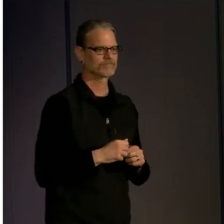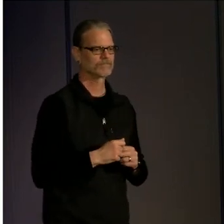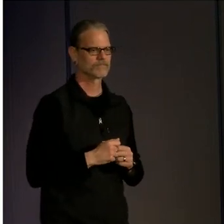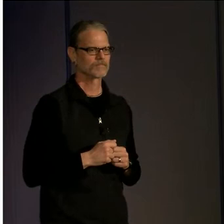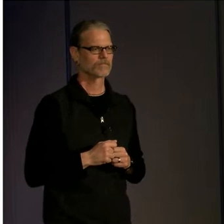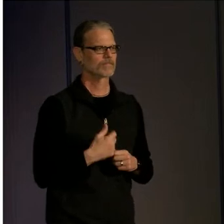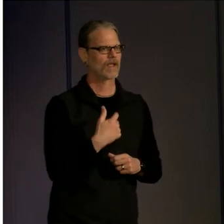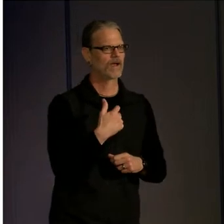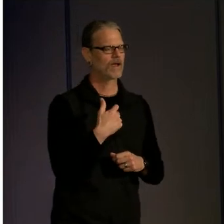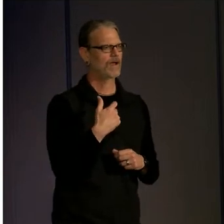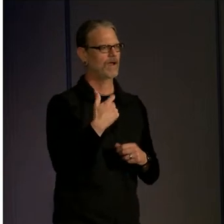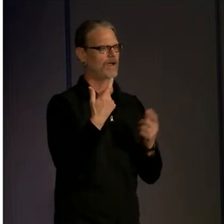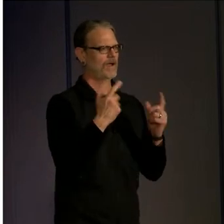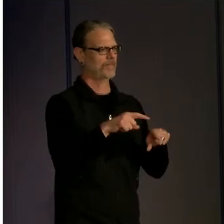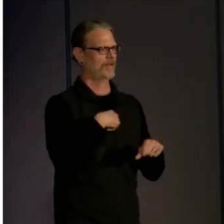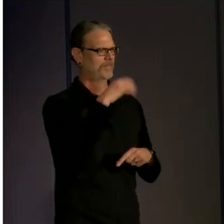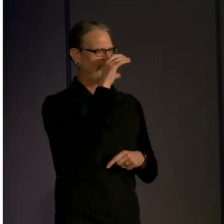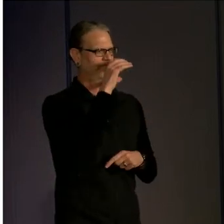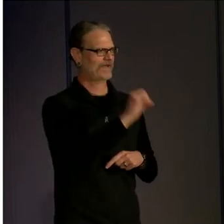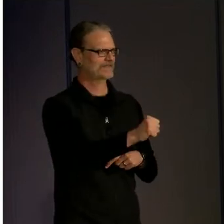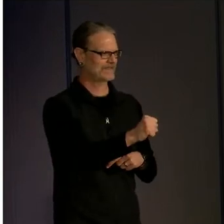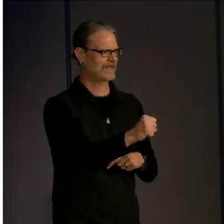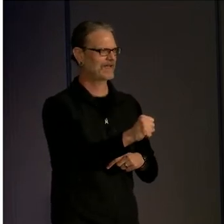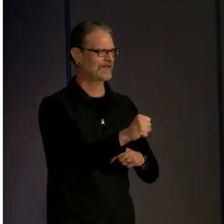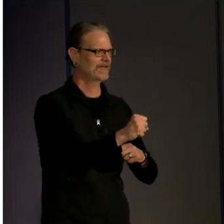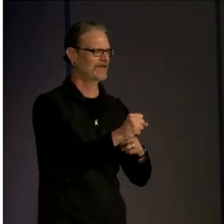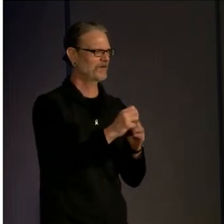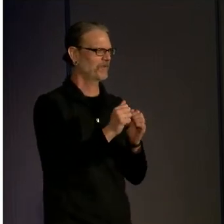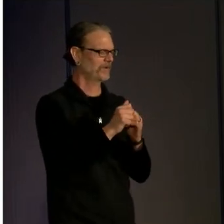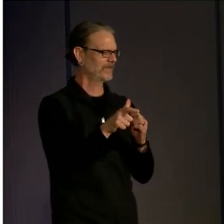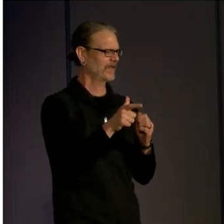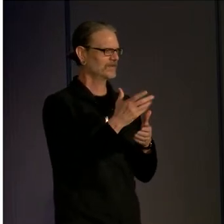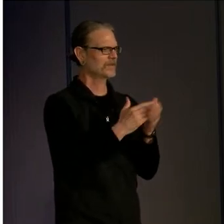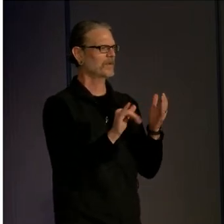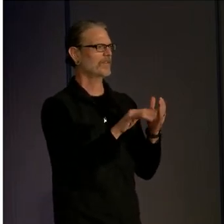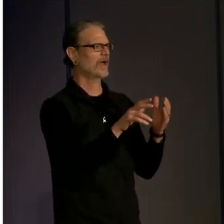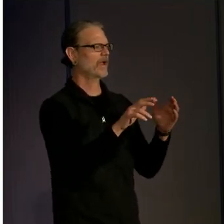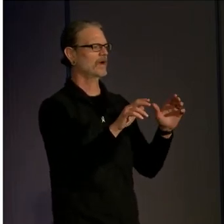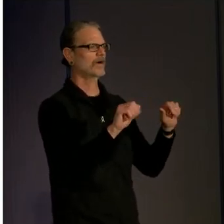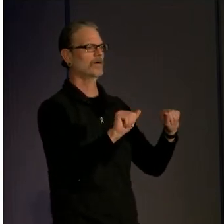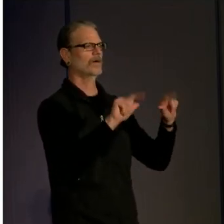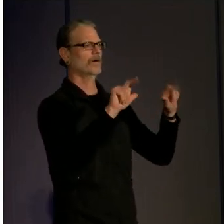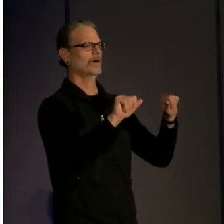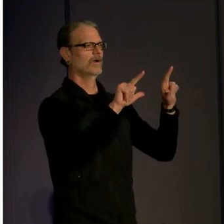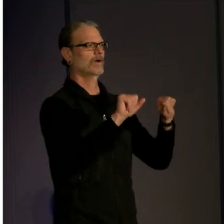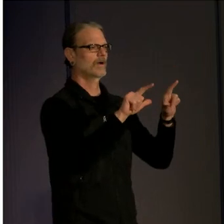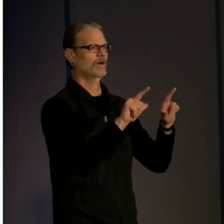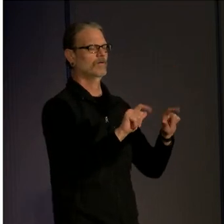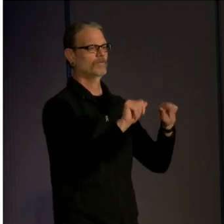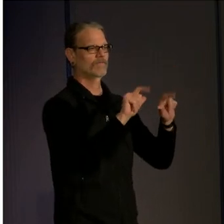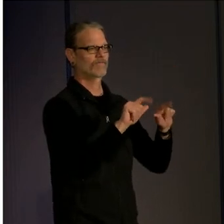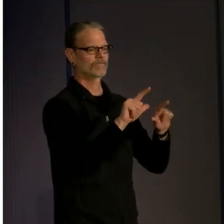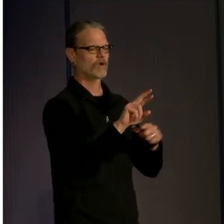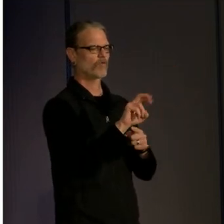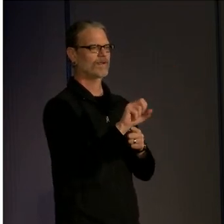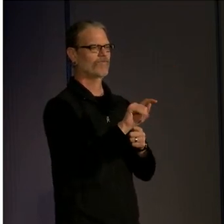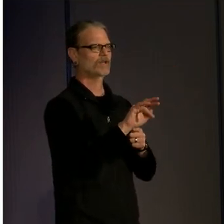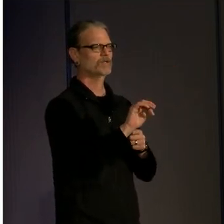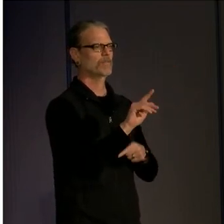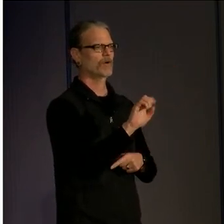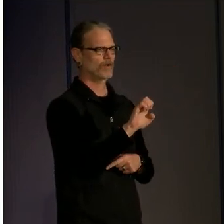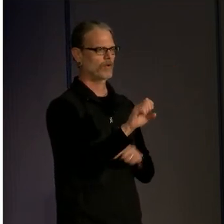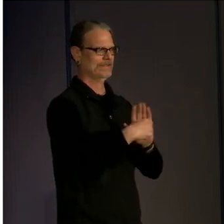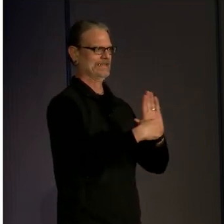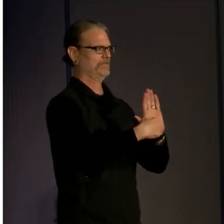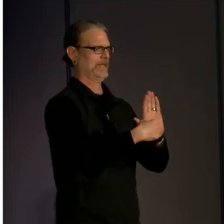I've been fascinated with the evolution of refreshable Braille displays. It's a little geeky. But having been someone who used a